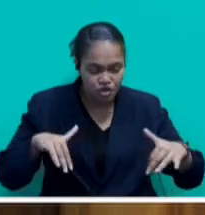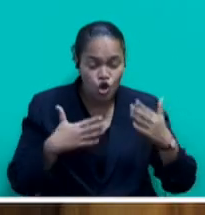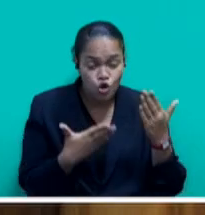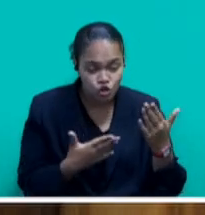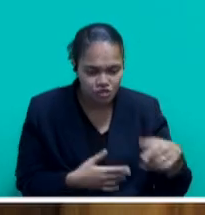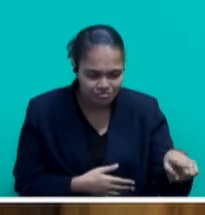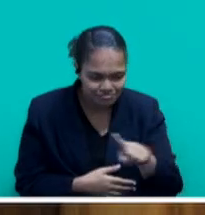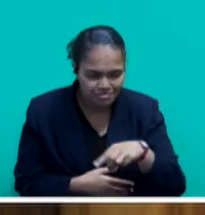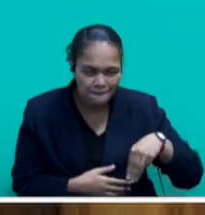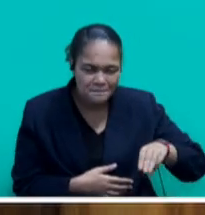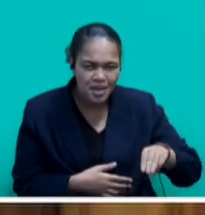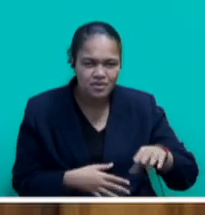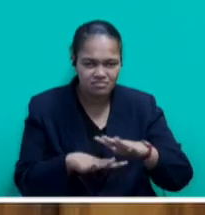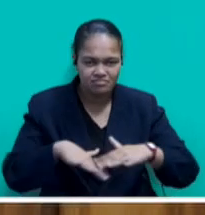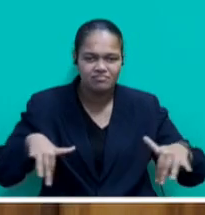of the House,